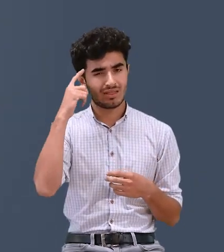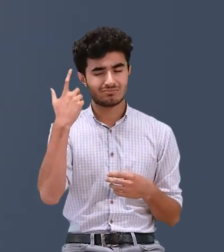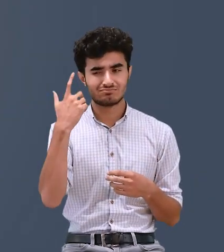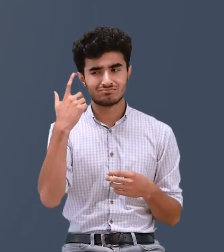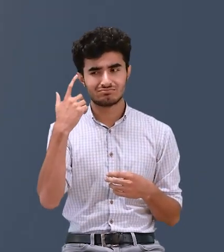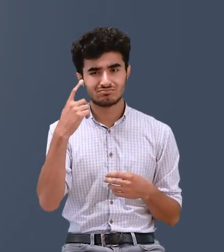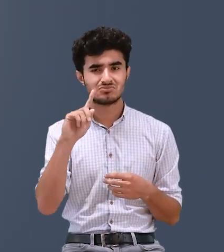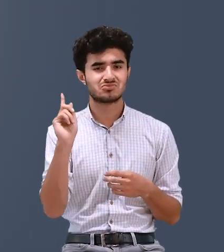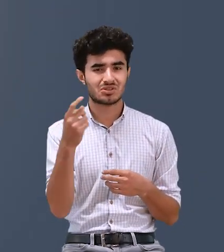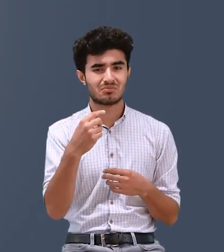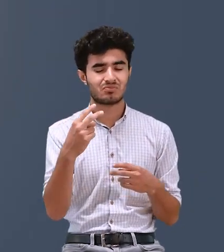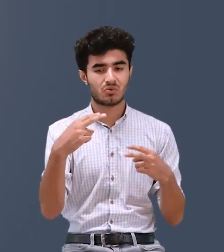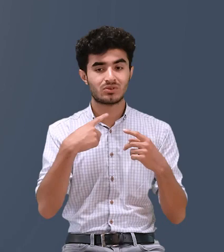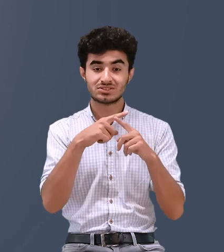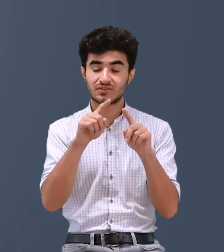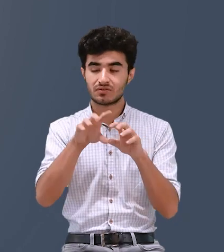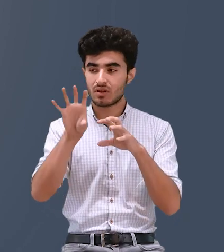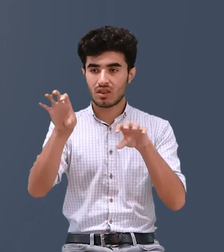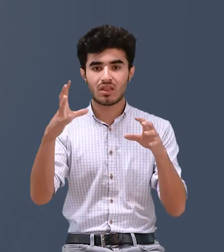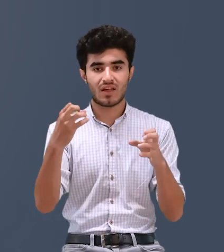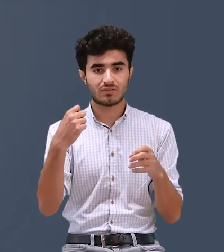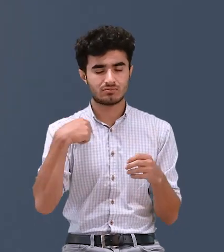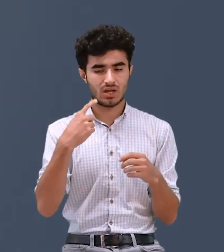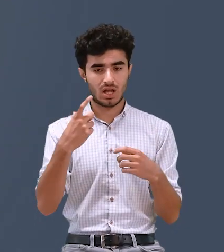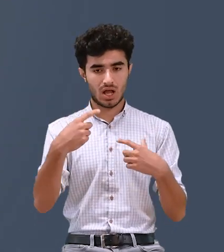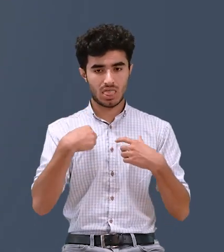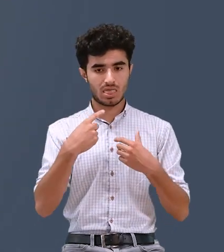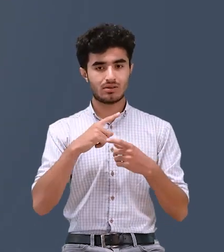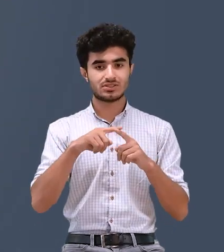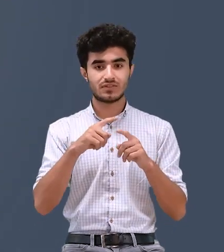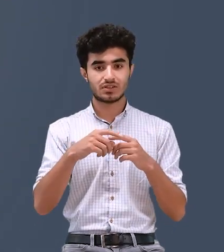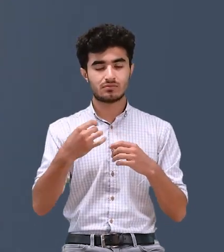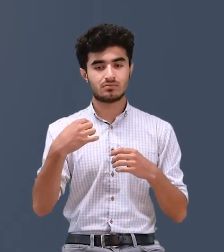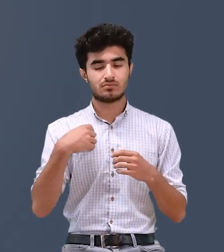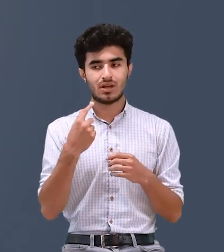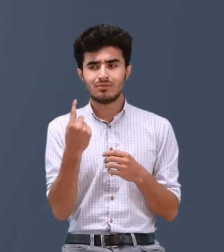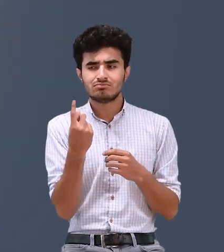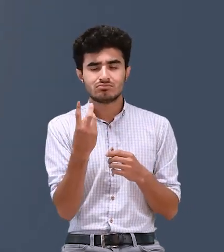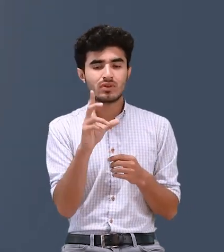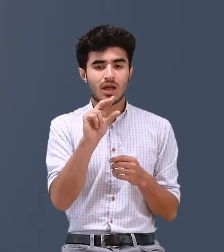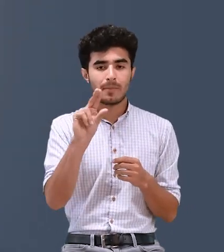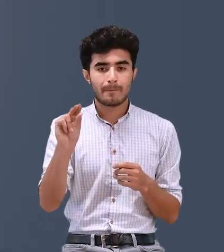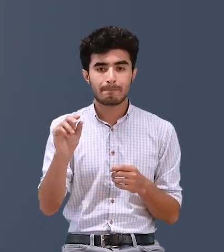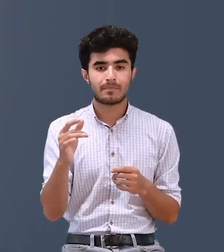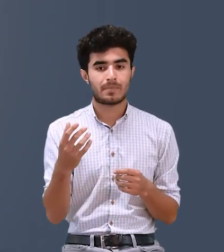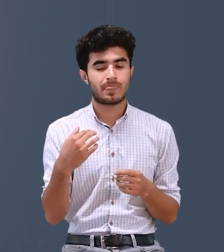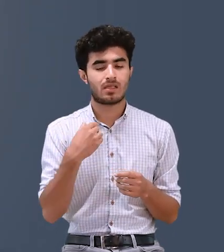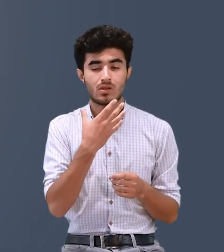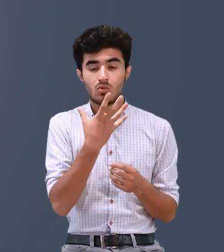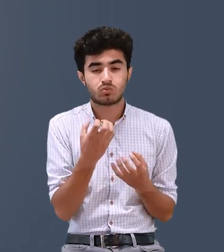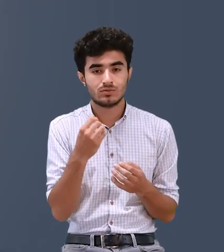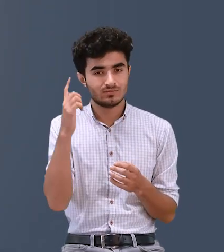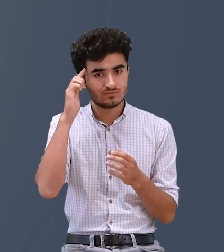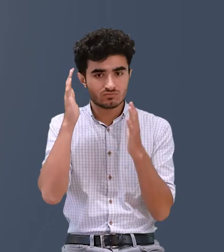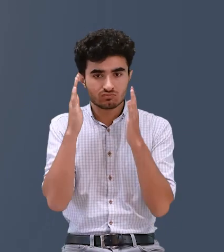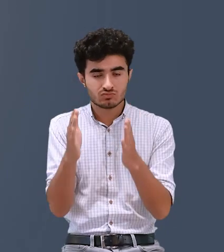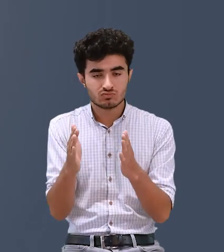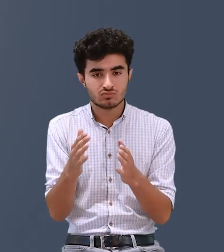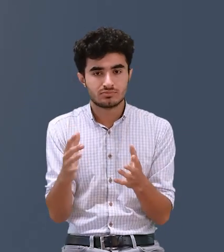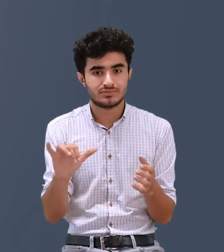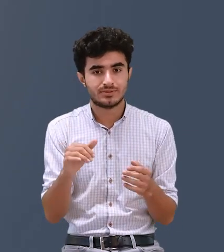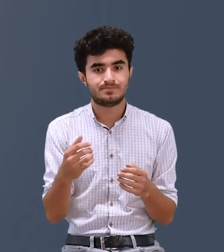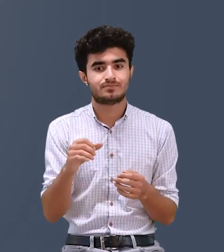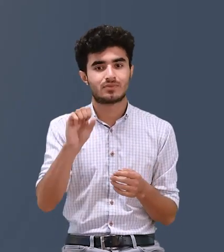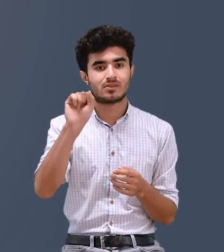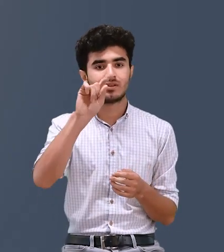I think everyone's on this different spectrum almost. I mean, there's a few of us who are so deeply